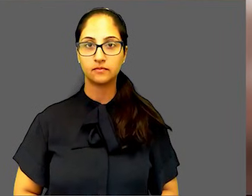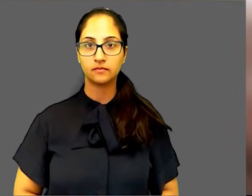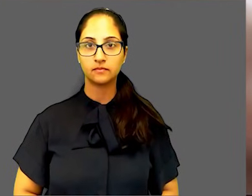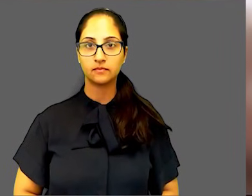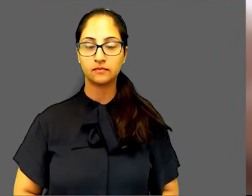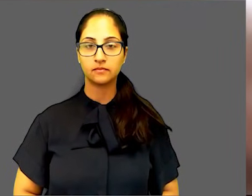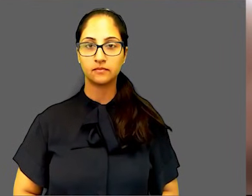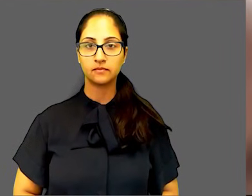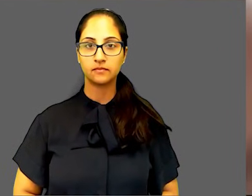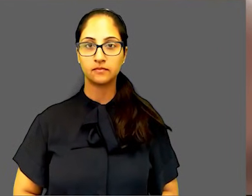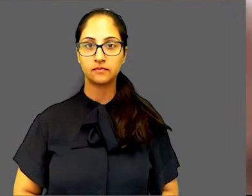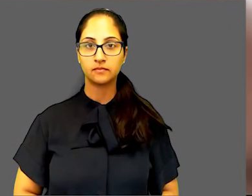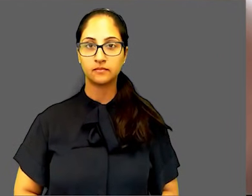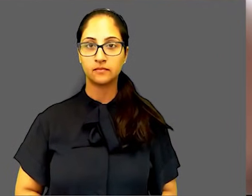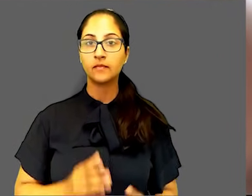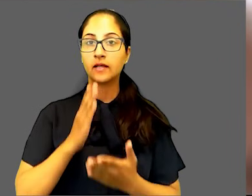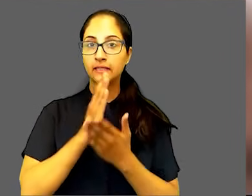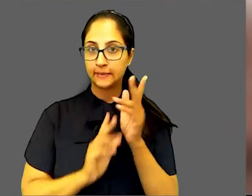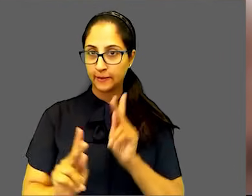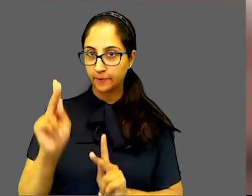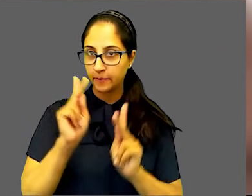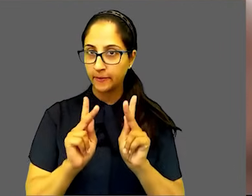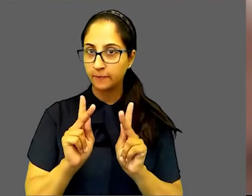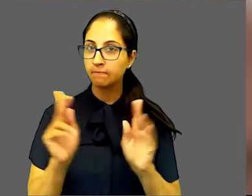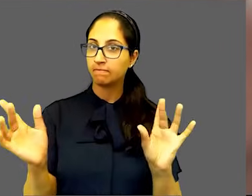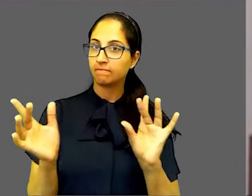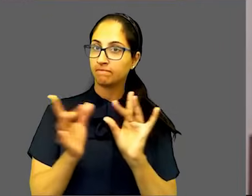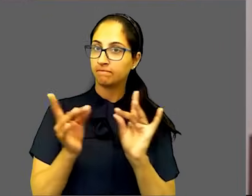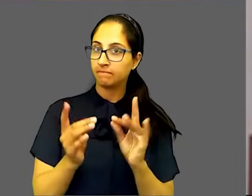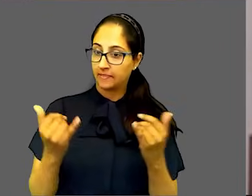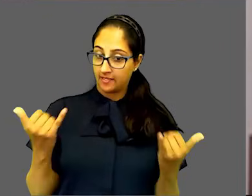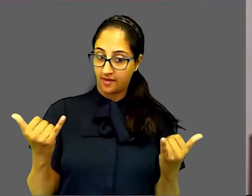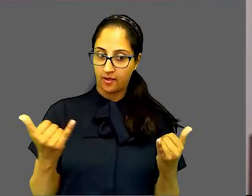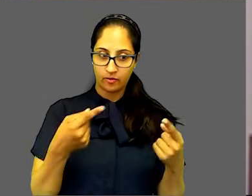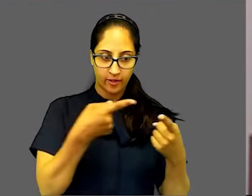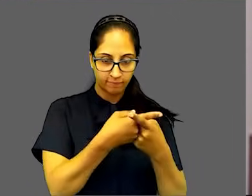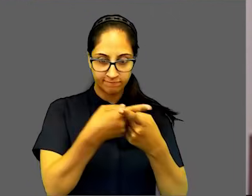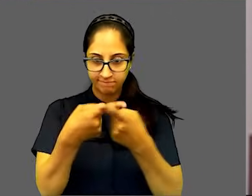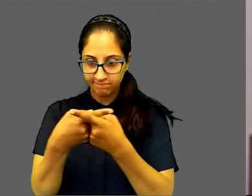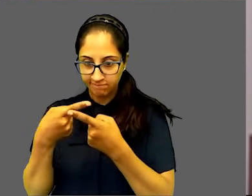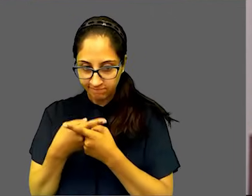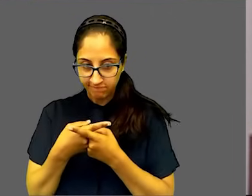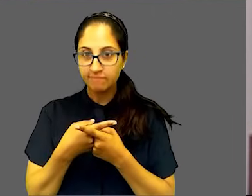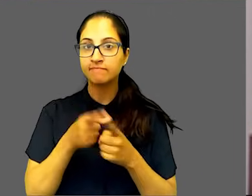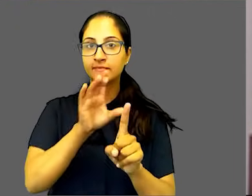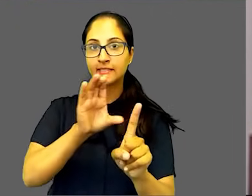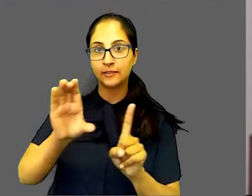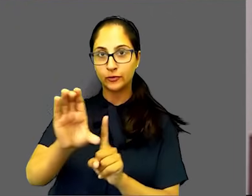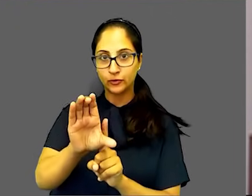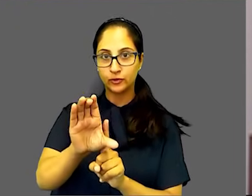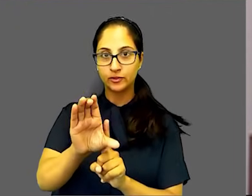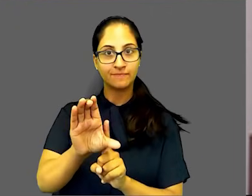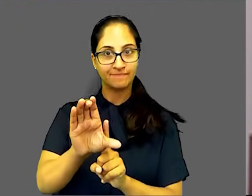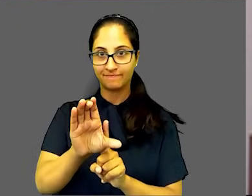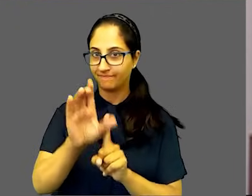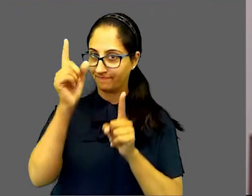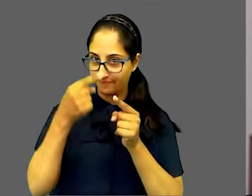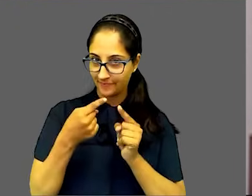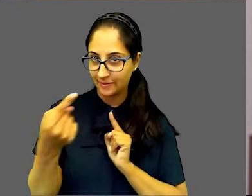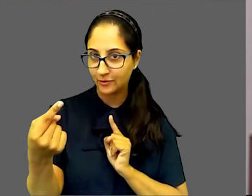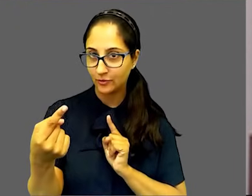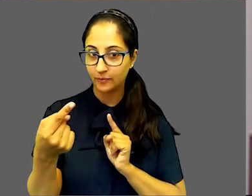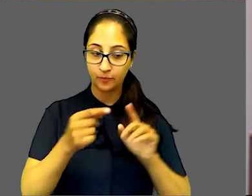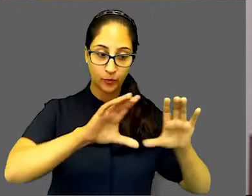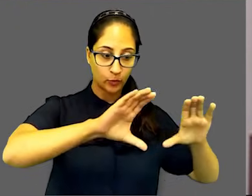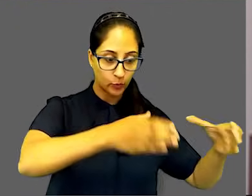What some describe as a clash of civilizations in our modern world is, in my view, a clash